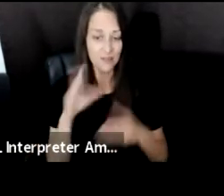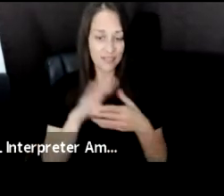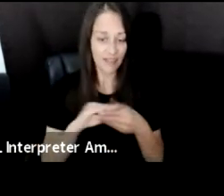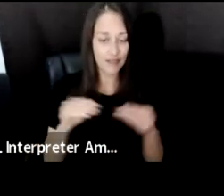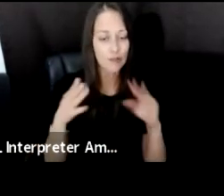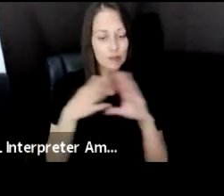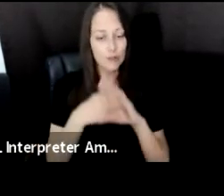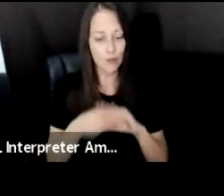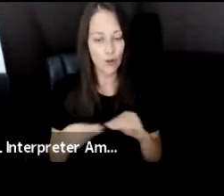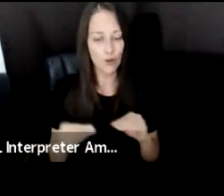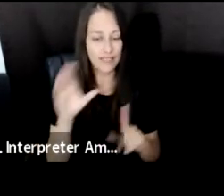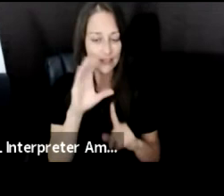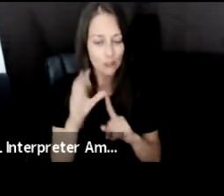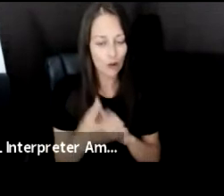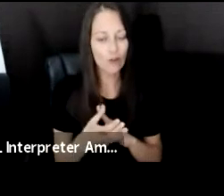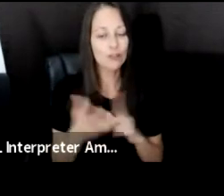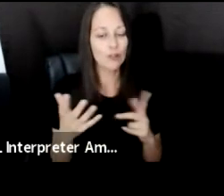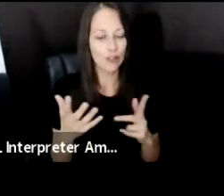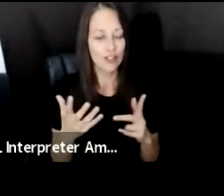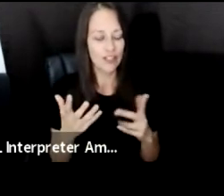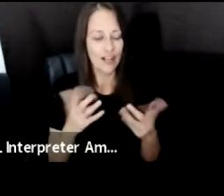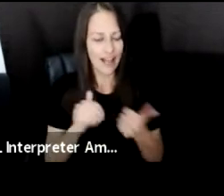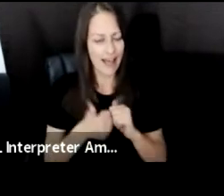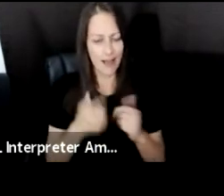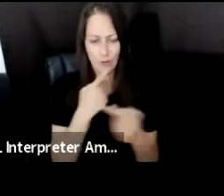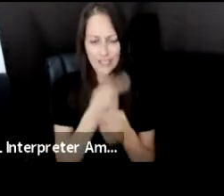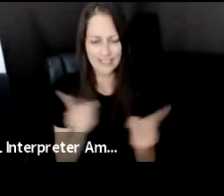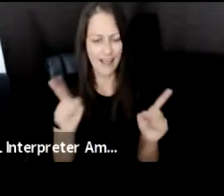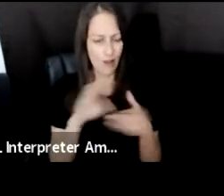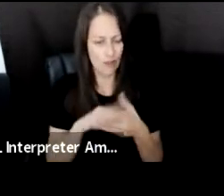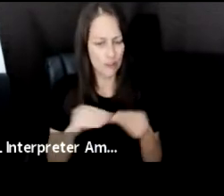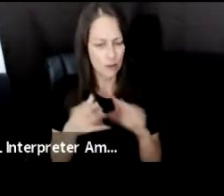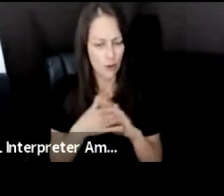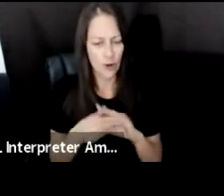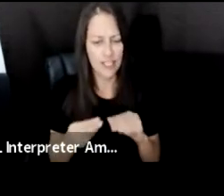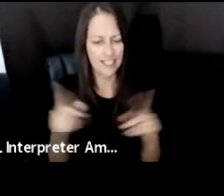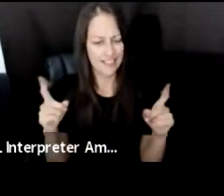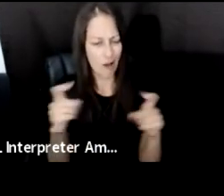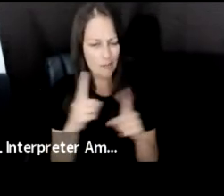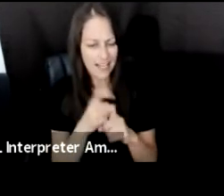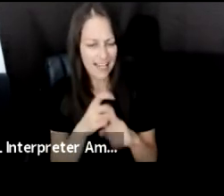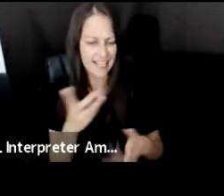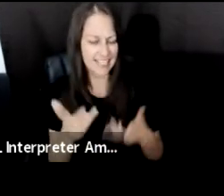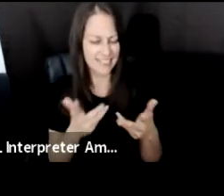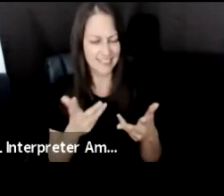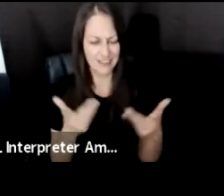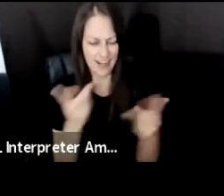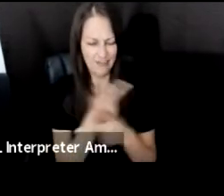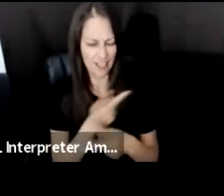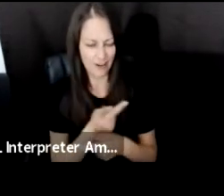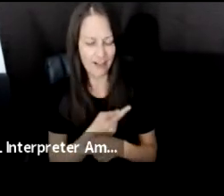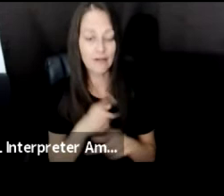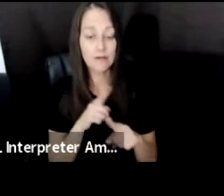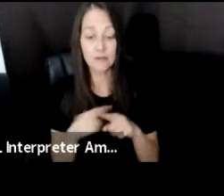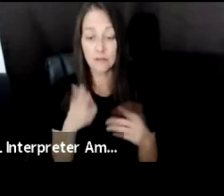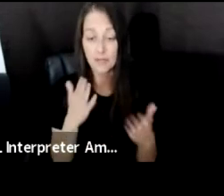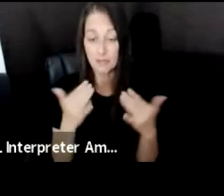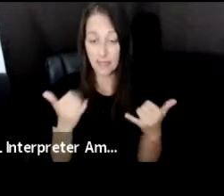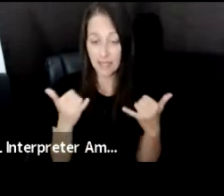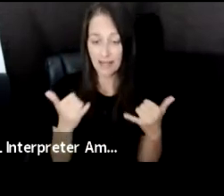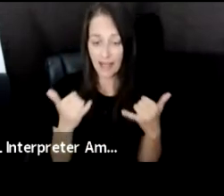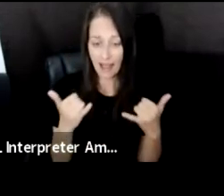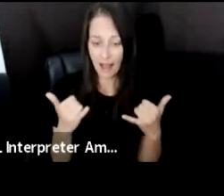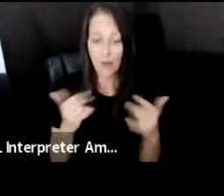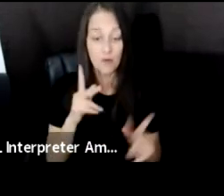very complex thing that we're sort of trying to untangle, but like, maybe this is the time when the receptivity is